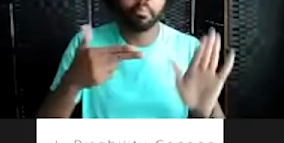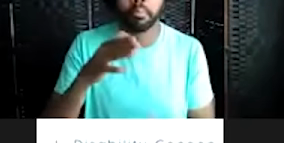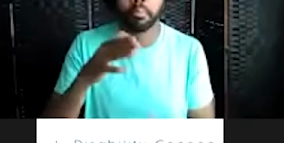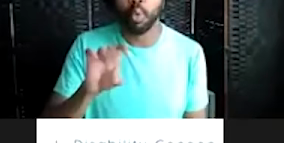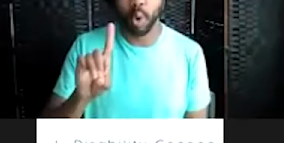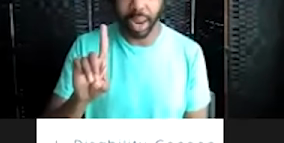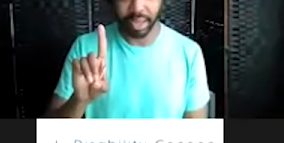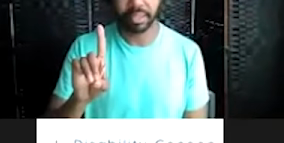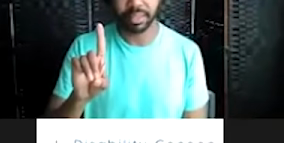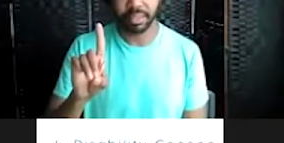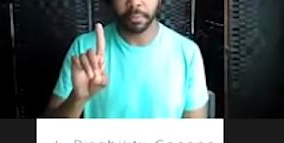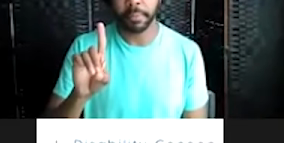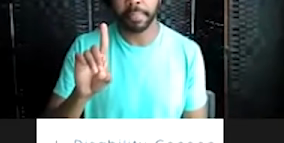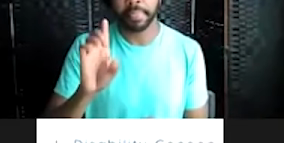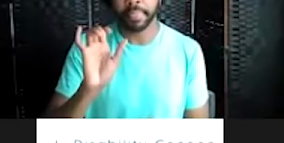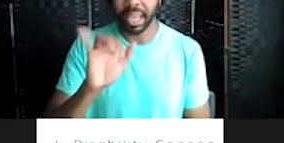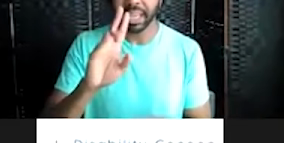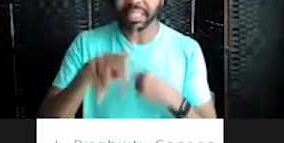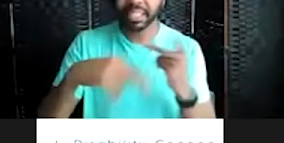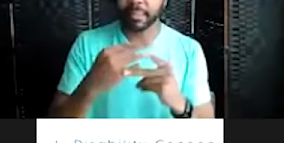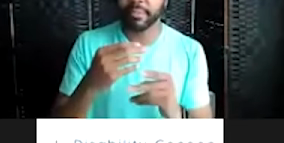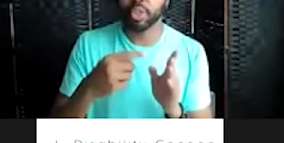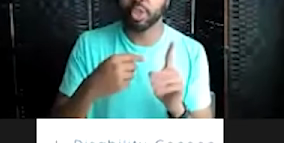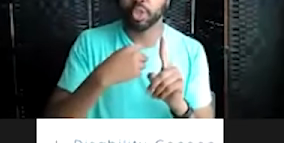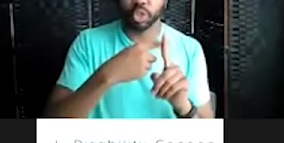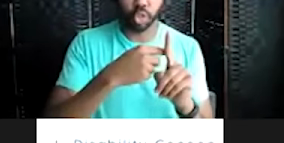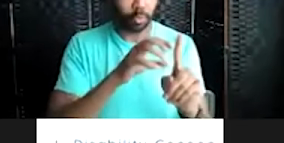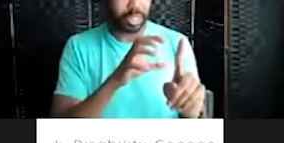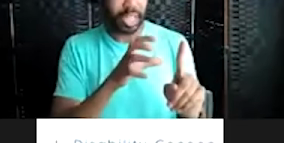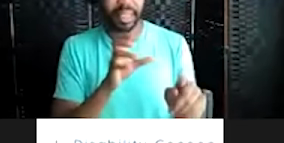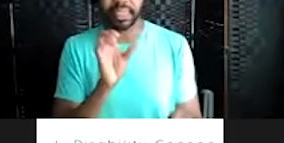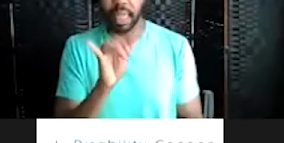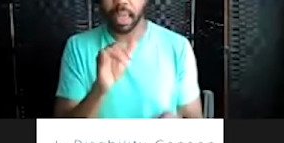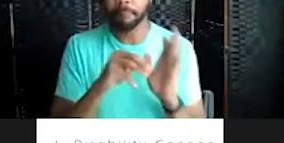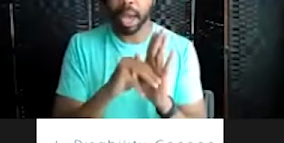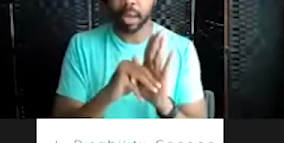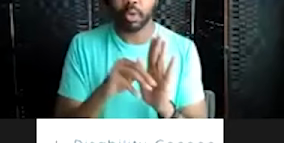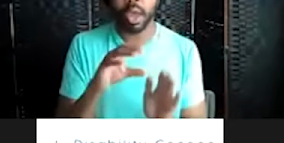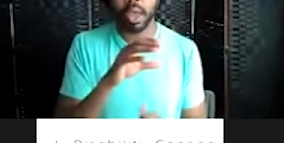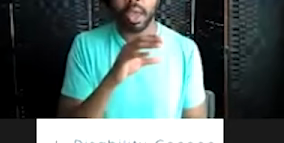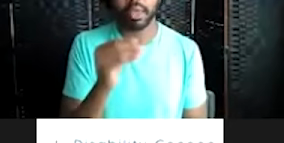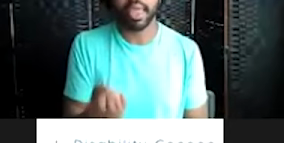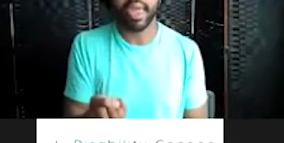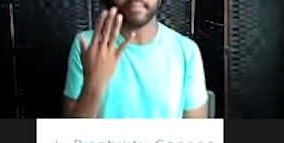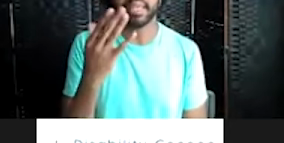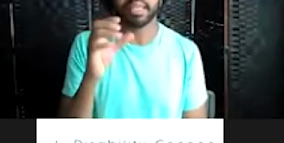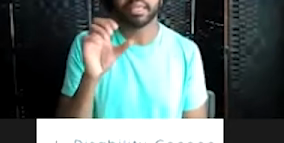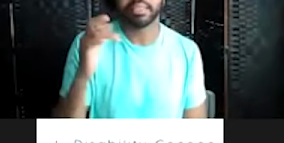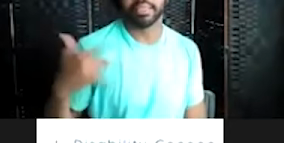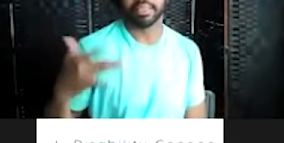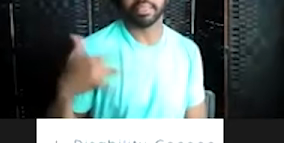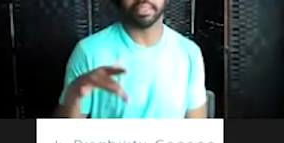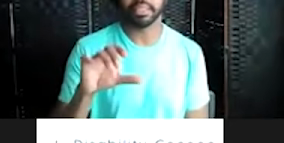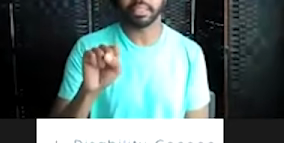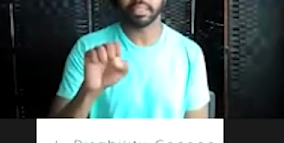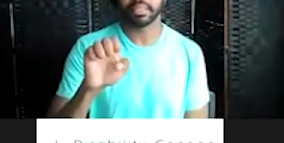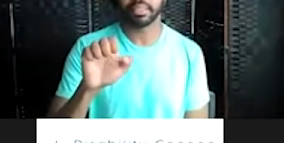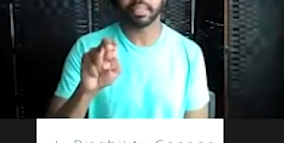of thermostat, that particular model, and then how many sensors. And what the sensors do with the thermostats is it allows